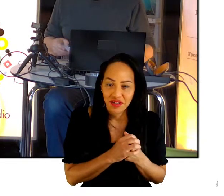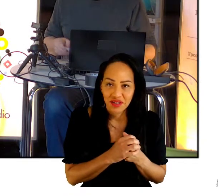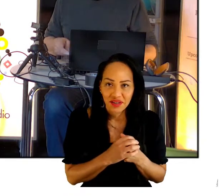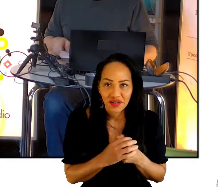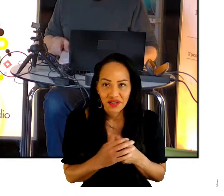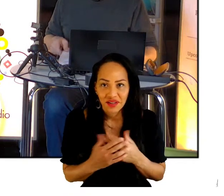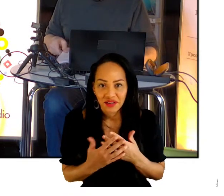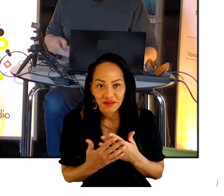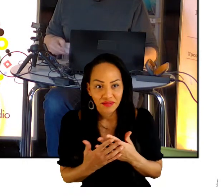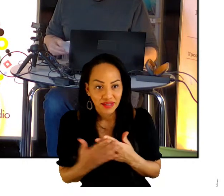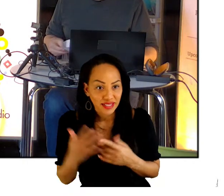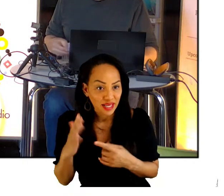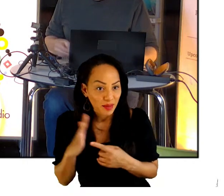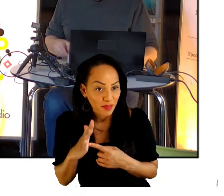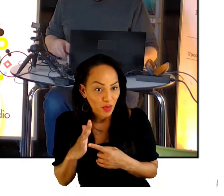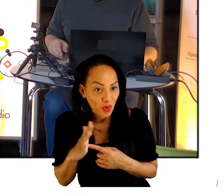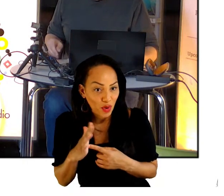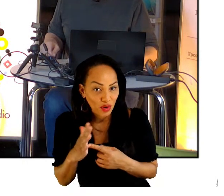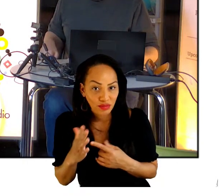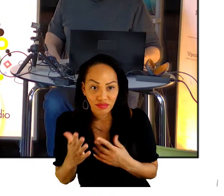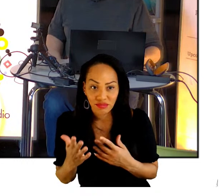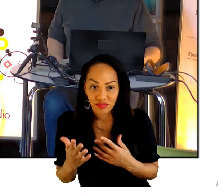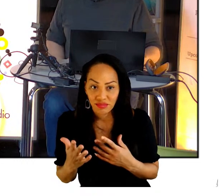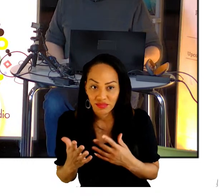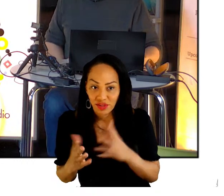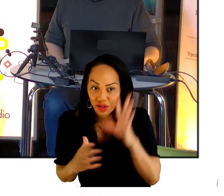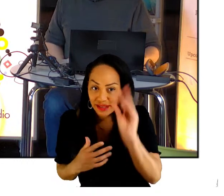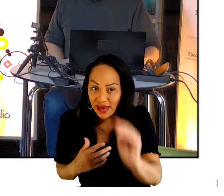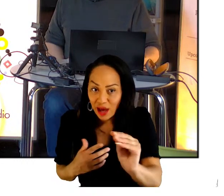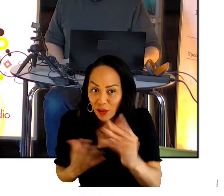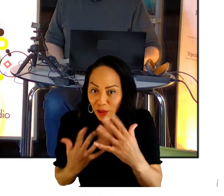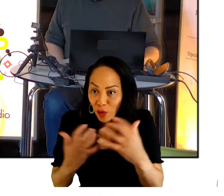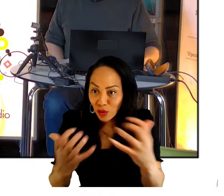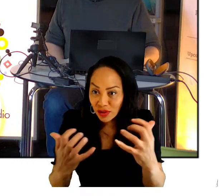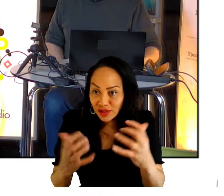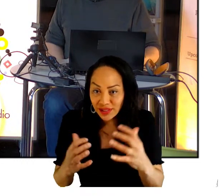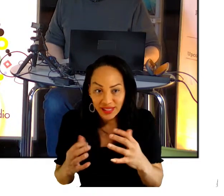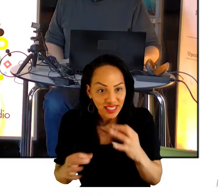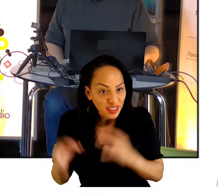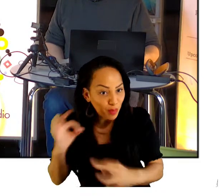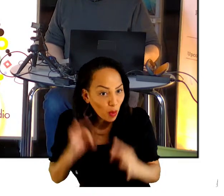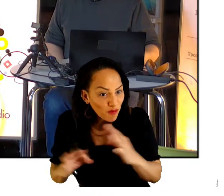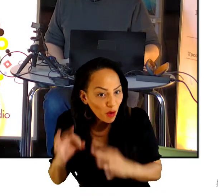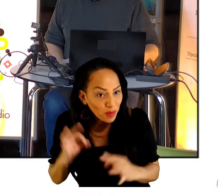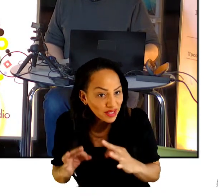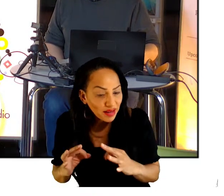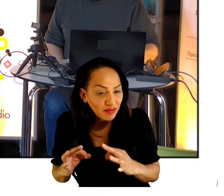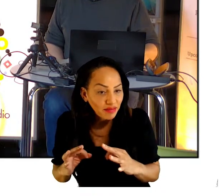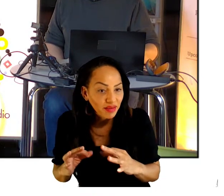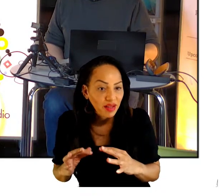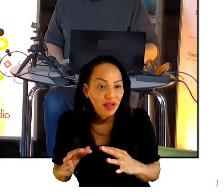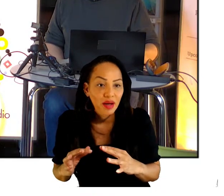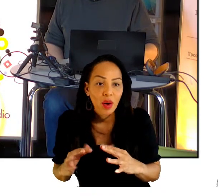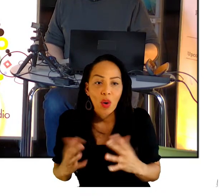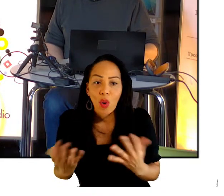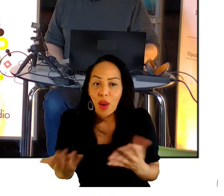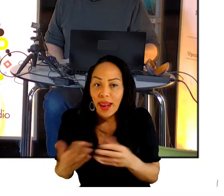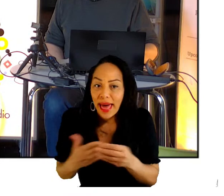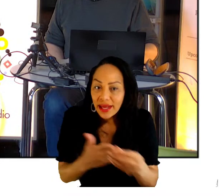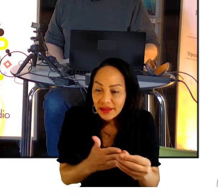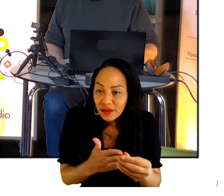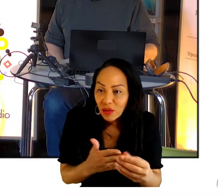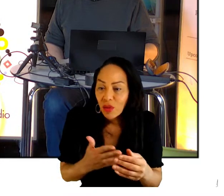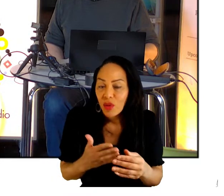we tell you, or if we make you believe that it is, if we hadn't told you that it's not performer-led, you probably would have thought